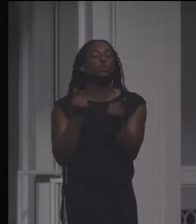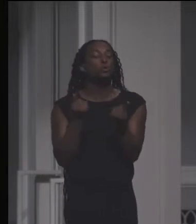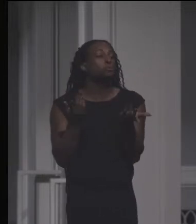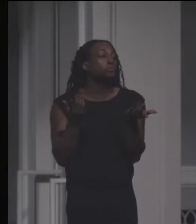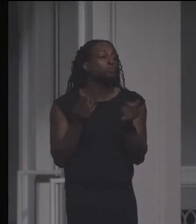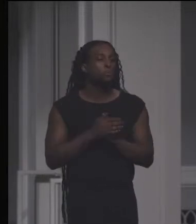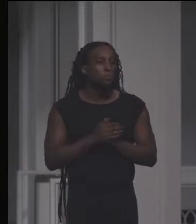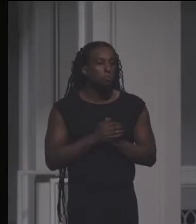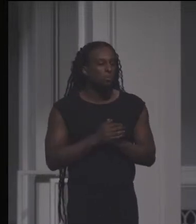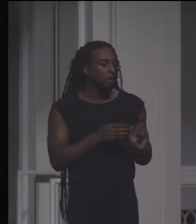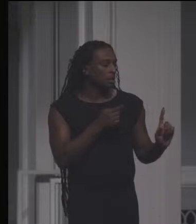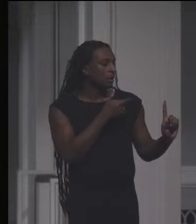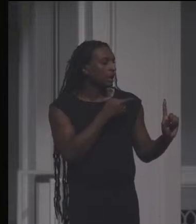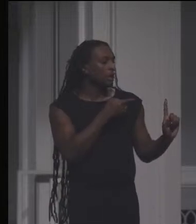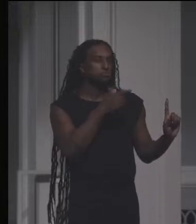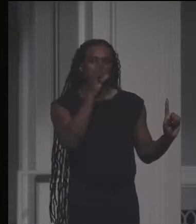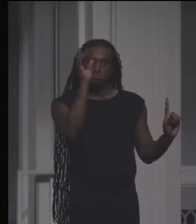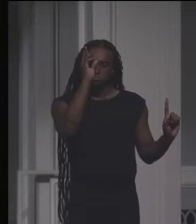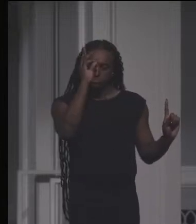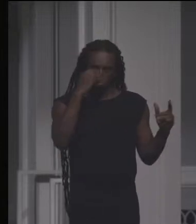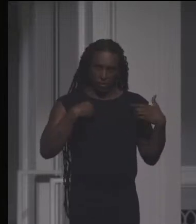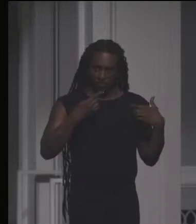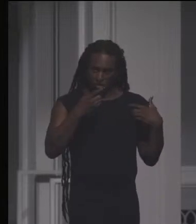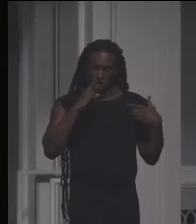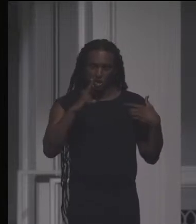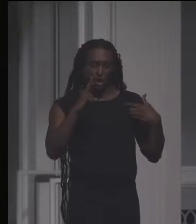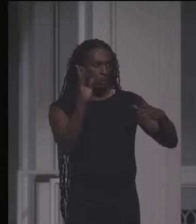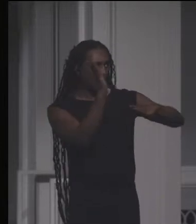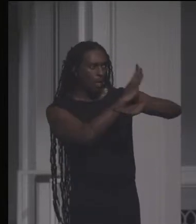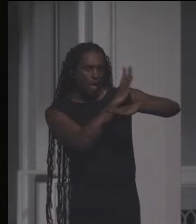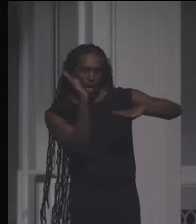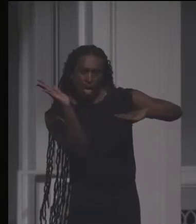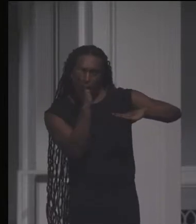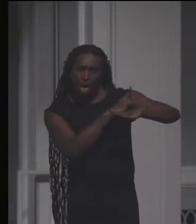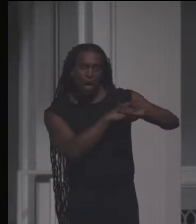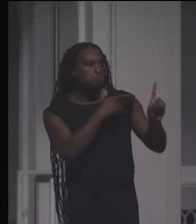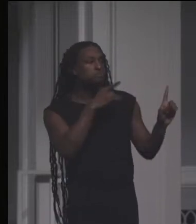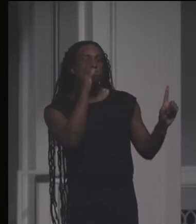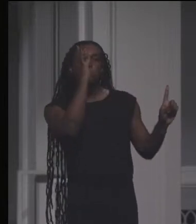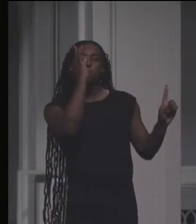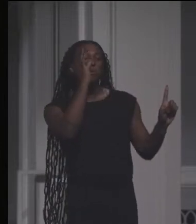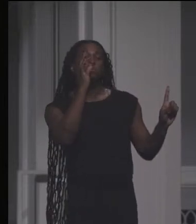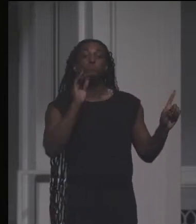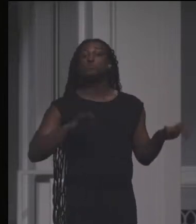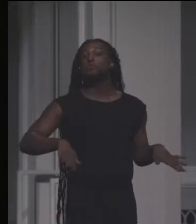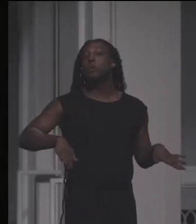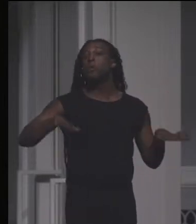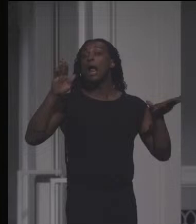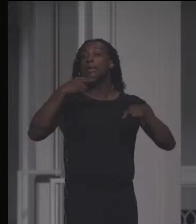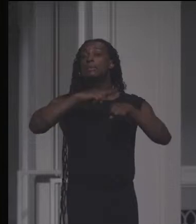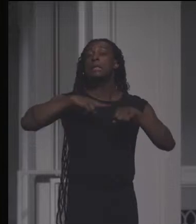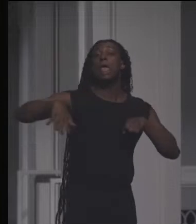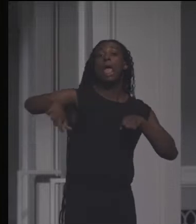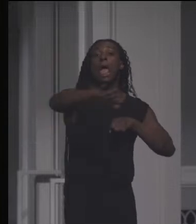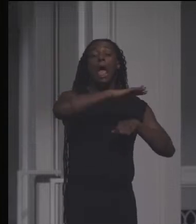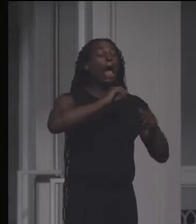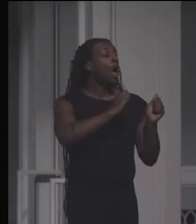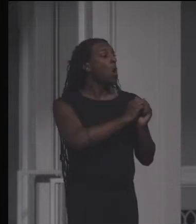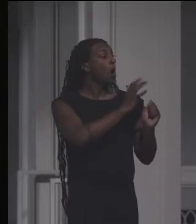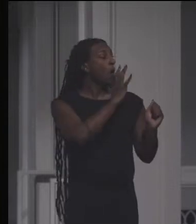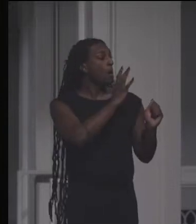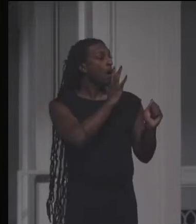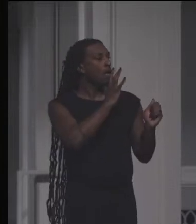even know there's a gender binary. I mean, she's raised in nature just by her mother. Actually,